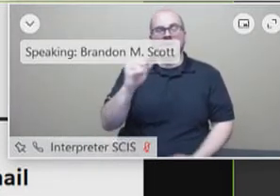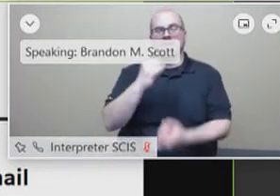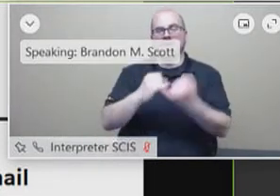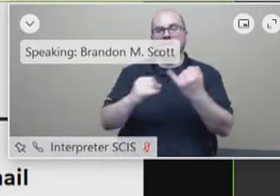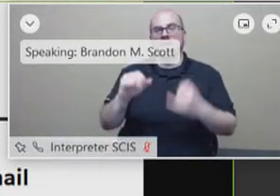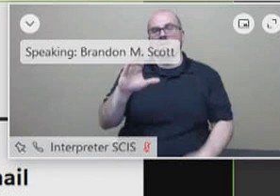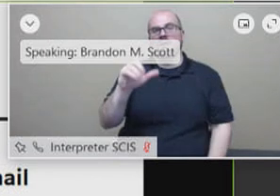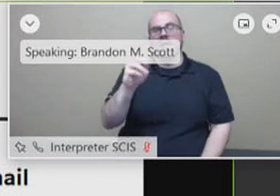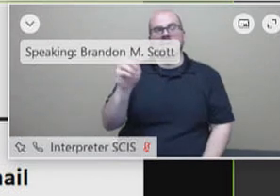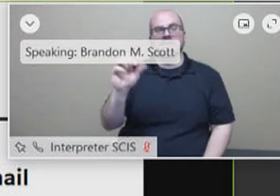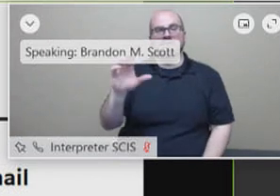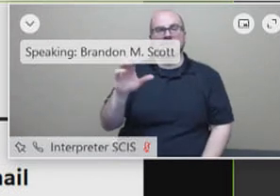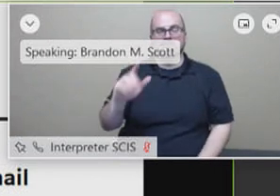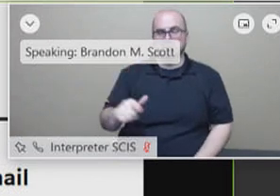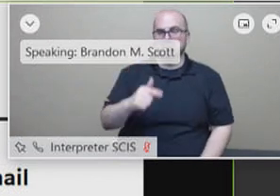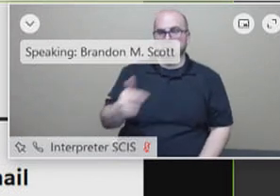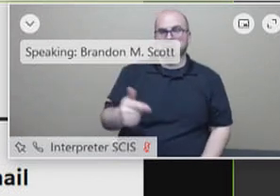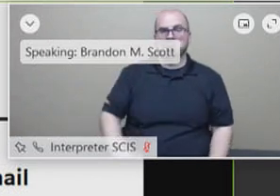yours.